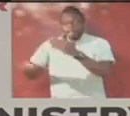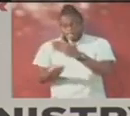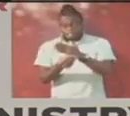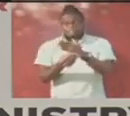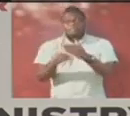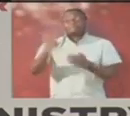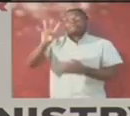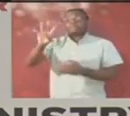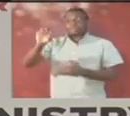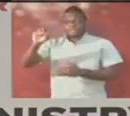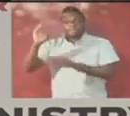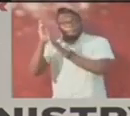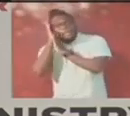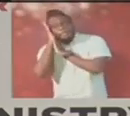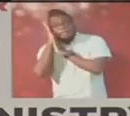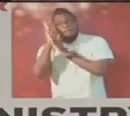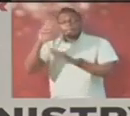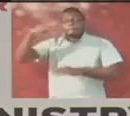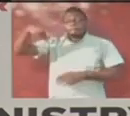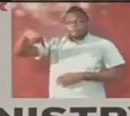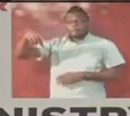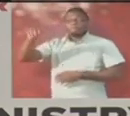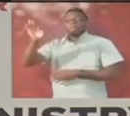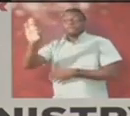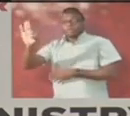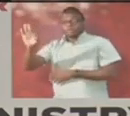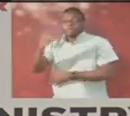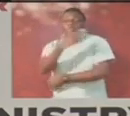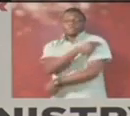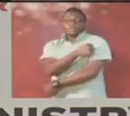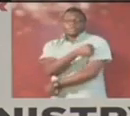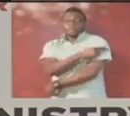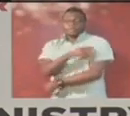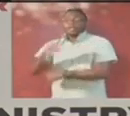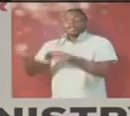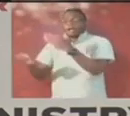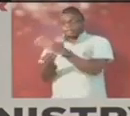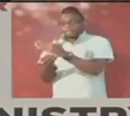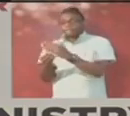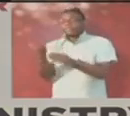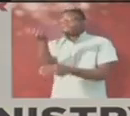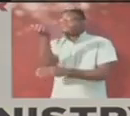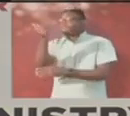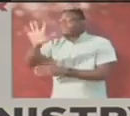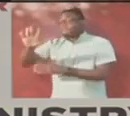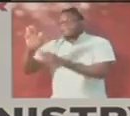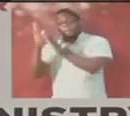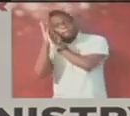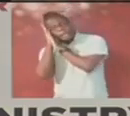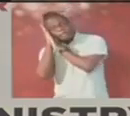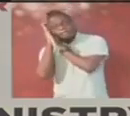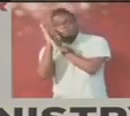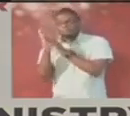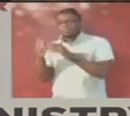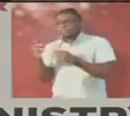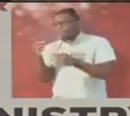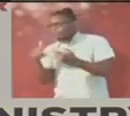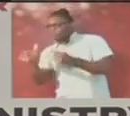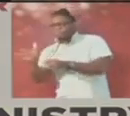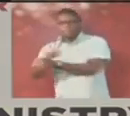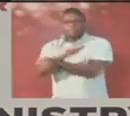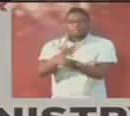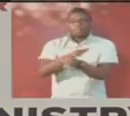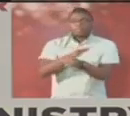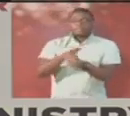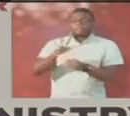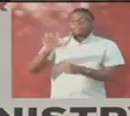Hospital was increased by 15 ward-level beds. The total capacity at that institution is now 75. This brings